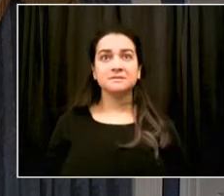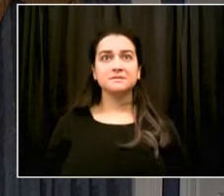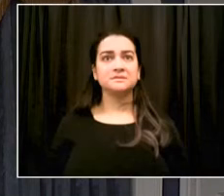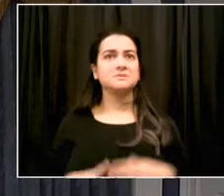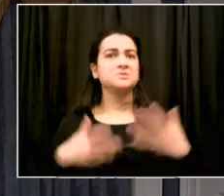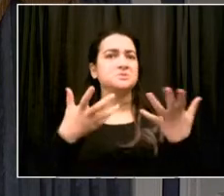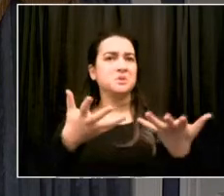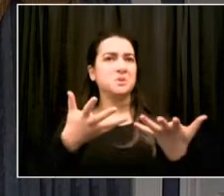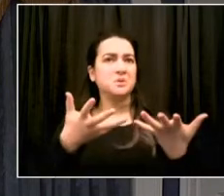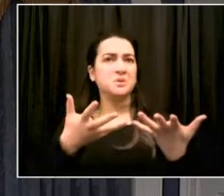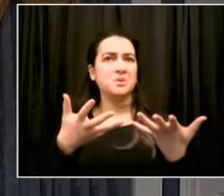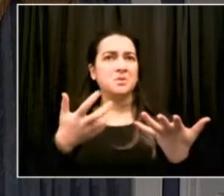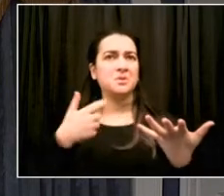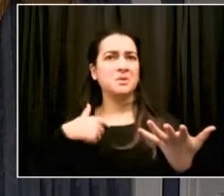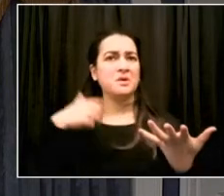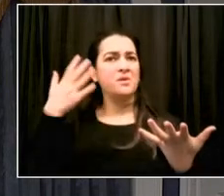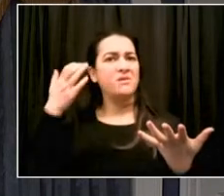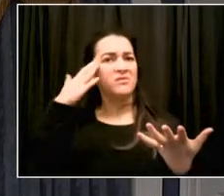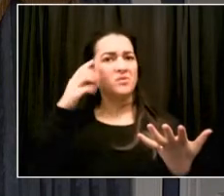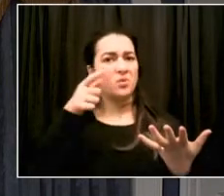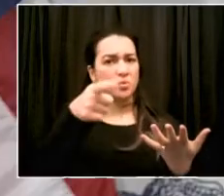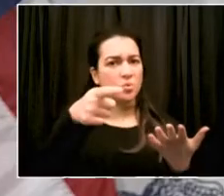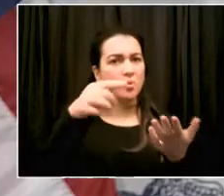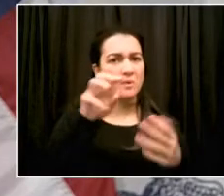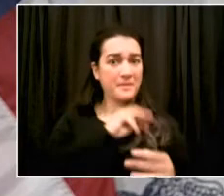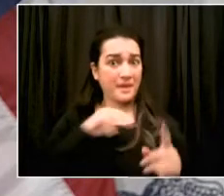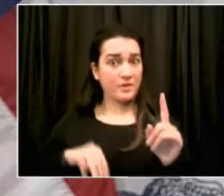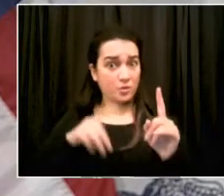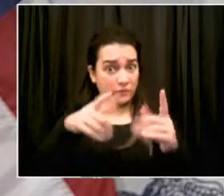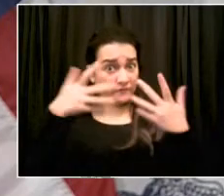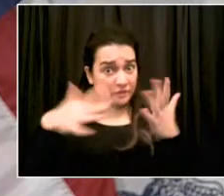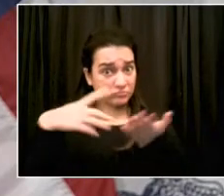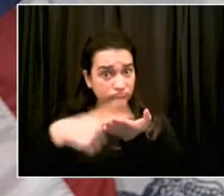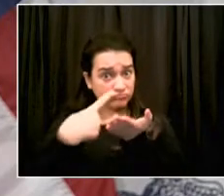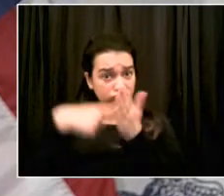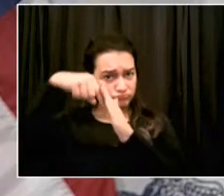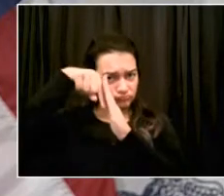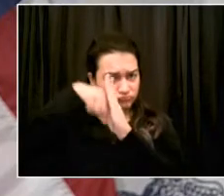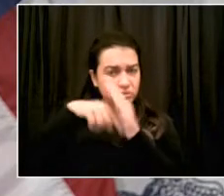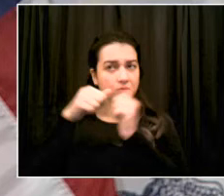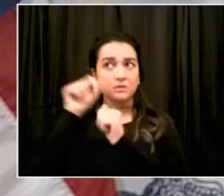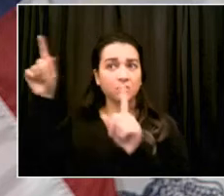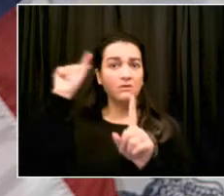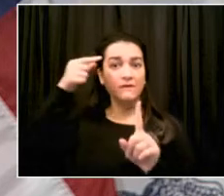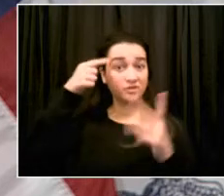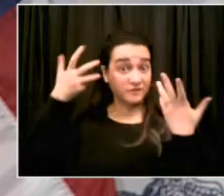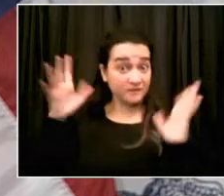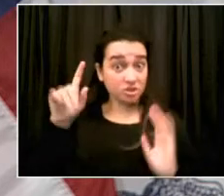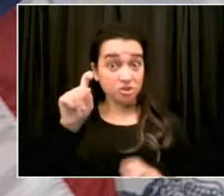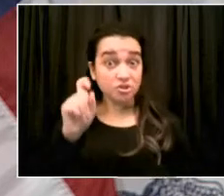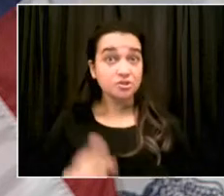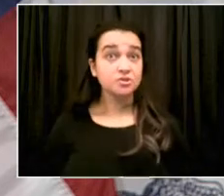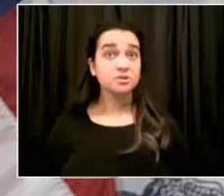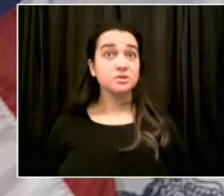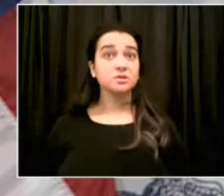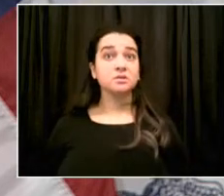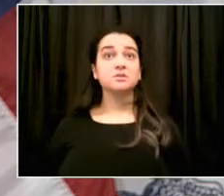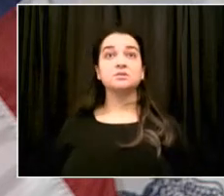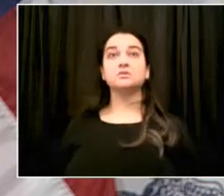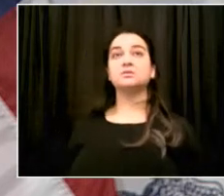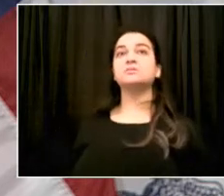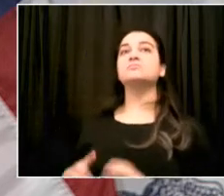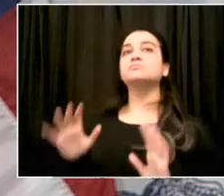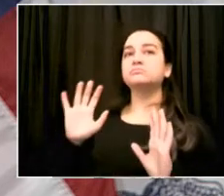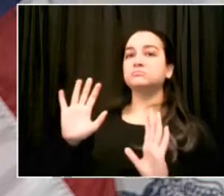us a sense of how it'll work? Yeah, we're working on that now. I'll turn to Dr. Choksi again, but Kayla, look, again,